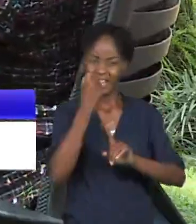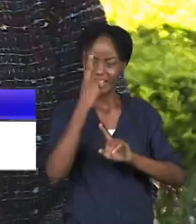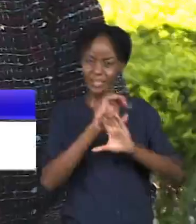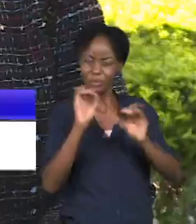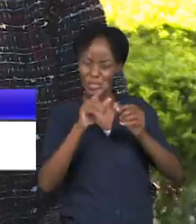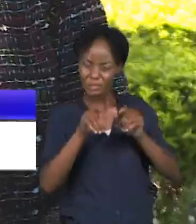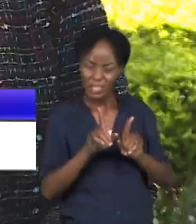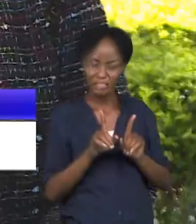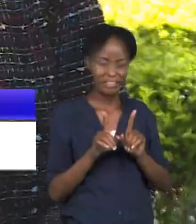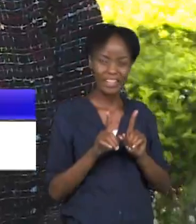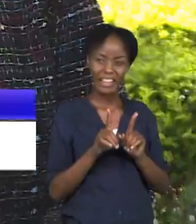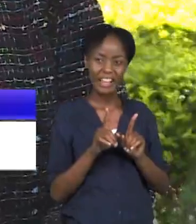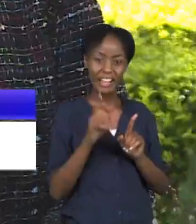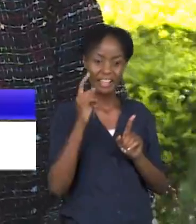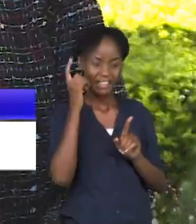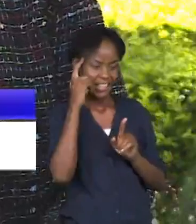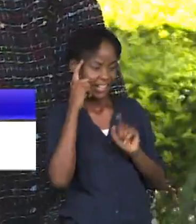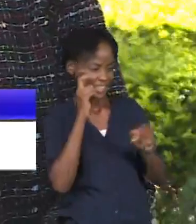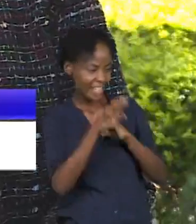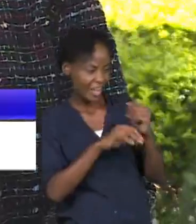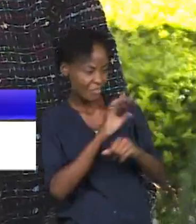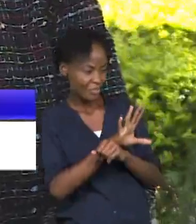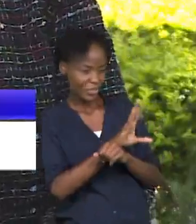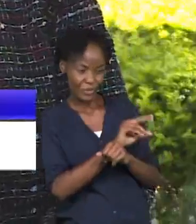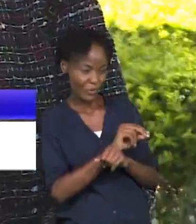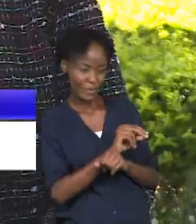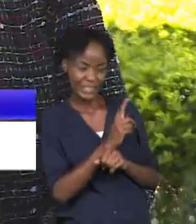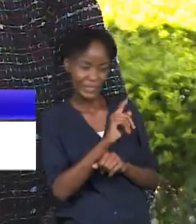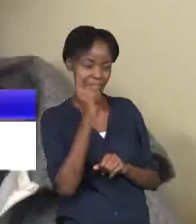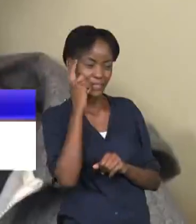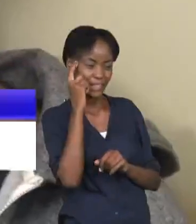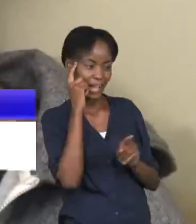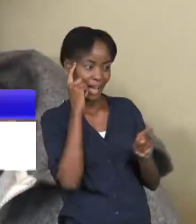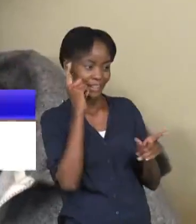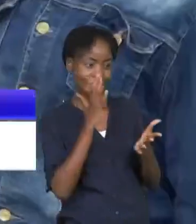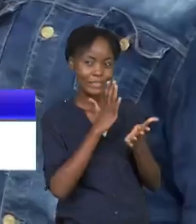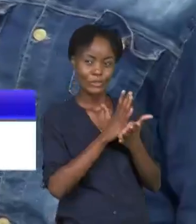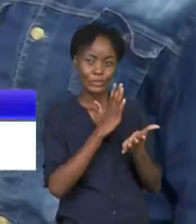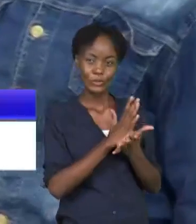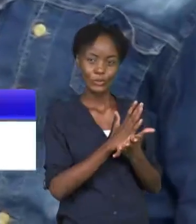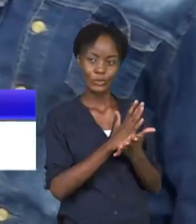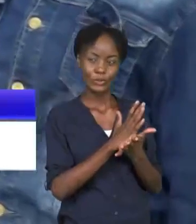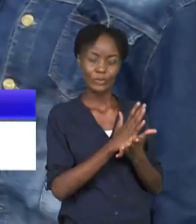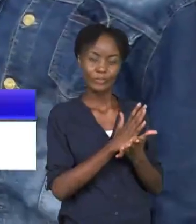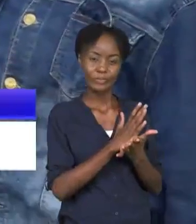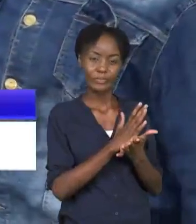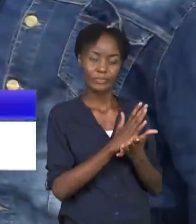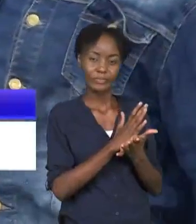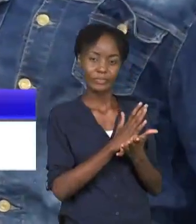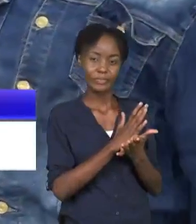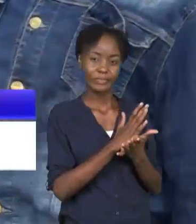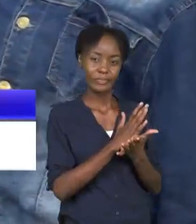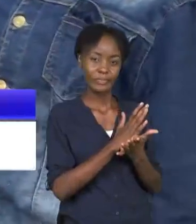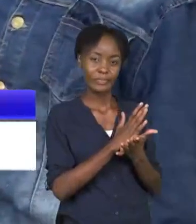it to account that is a movie, that is a script someone has learned and practiced, and then you can see